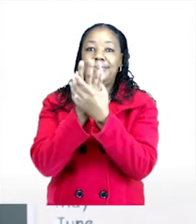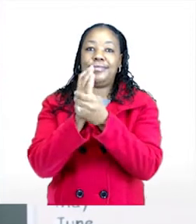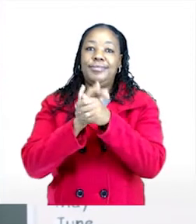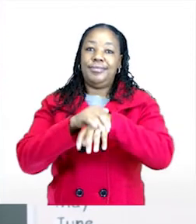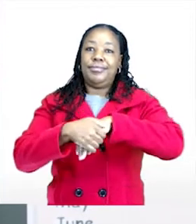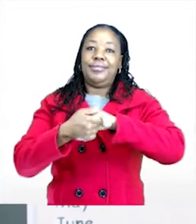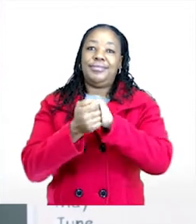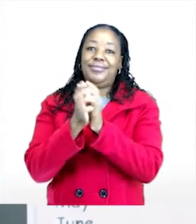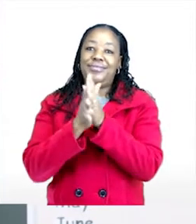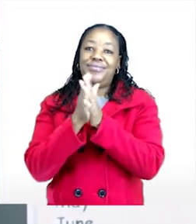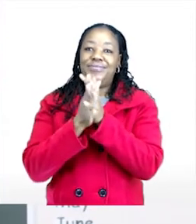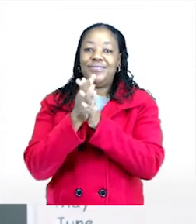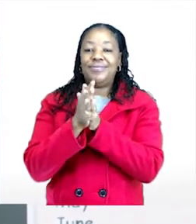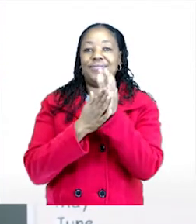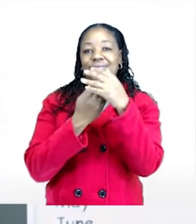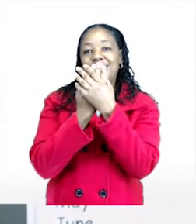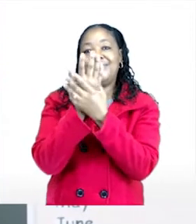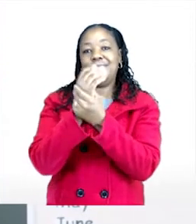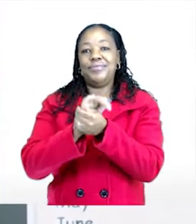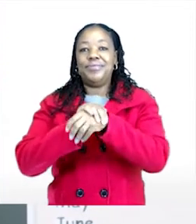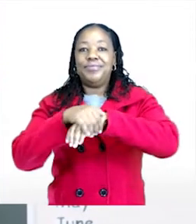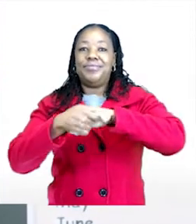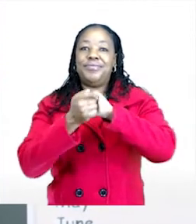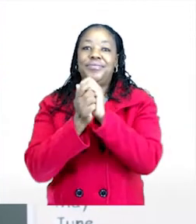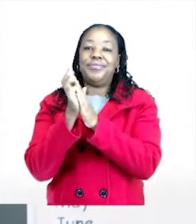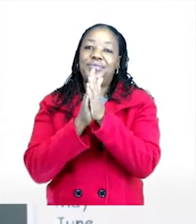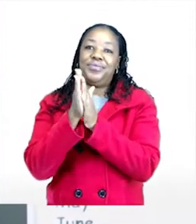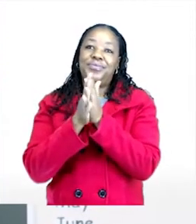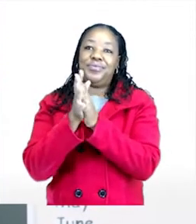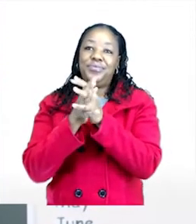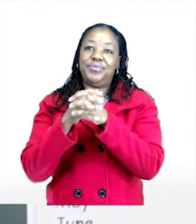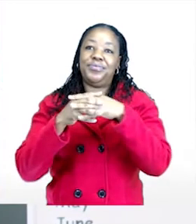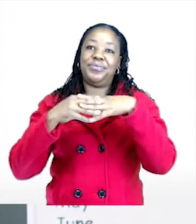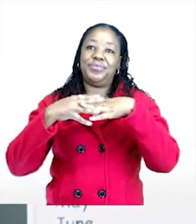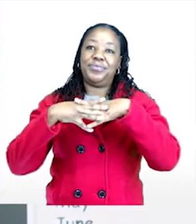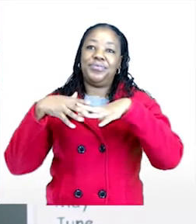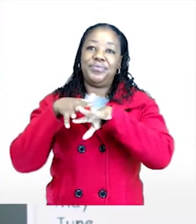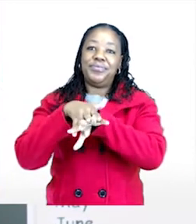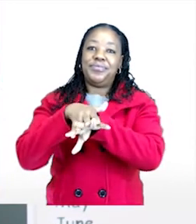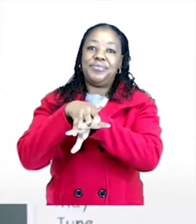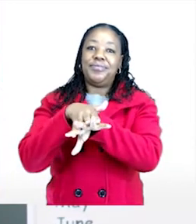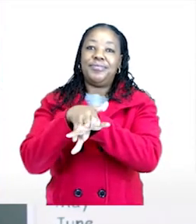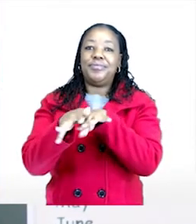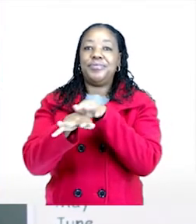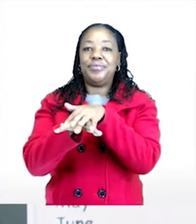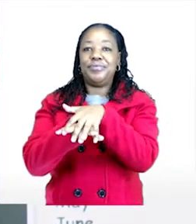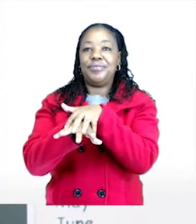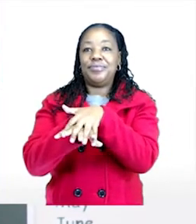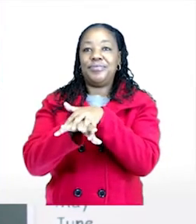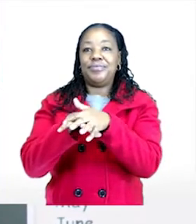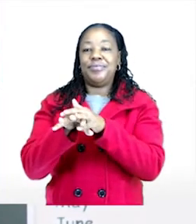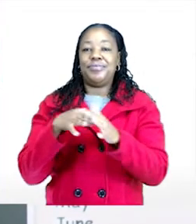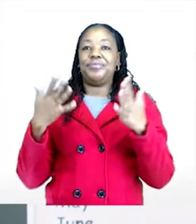Rub, rub, rub your hands back, inside and forth. Now your hands and